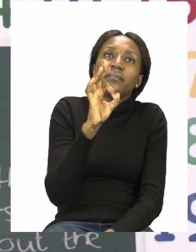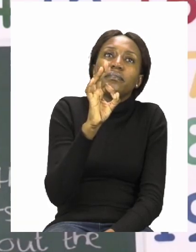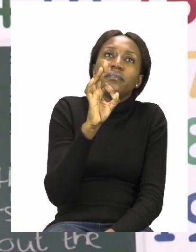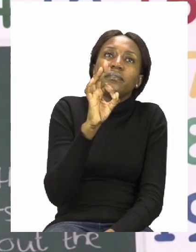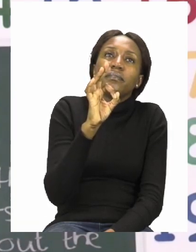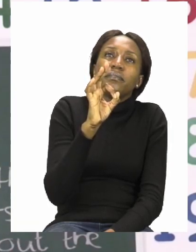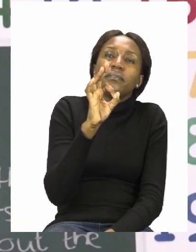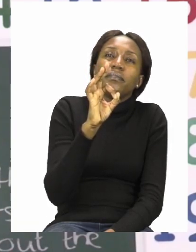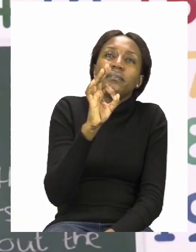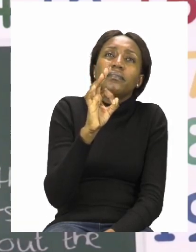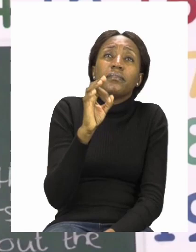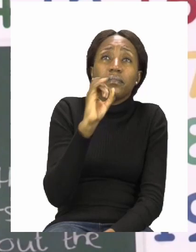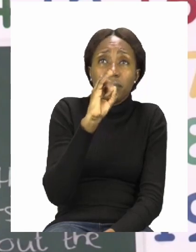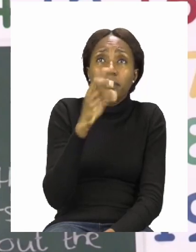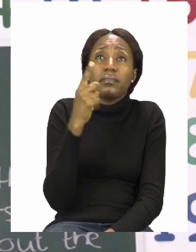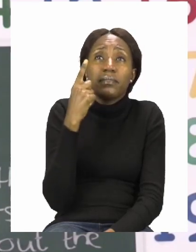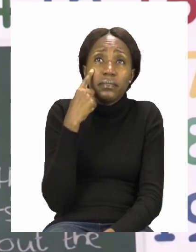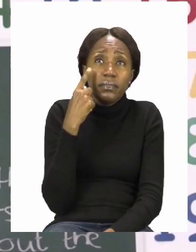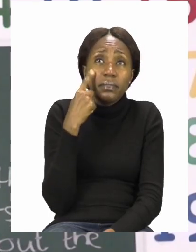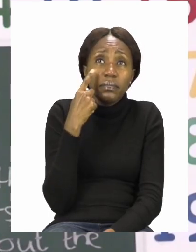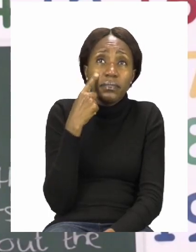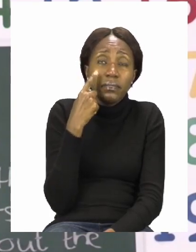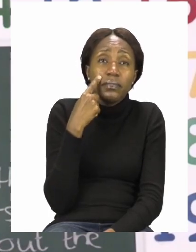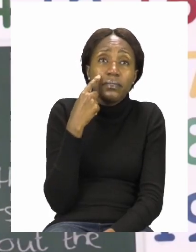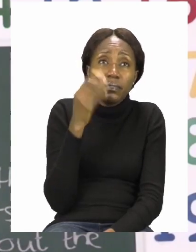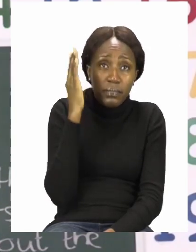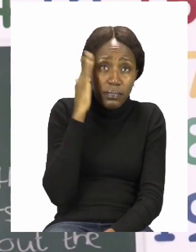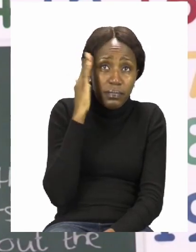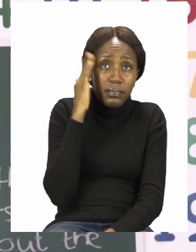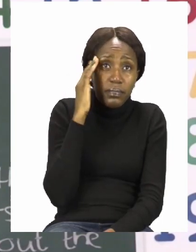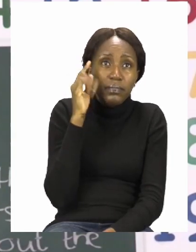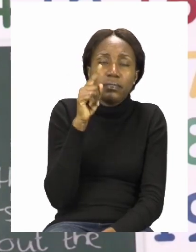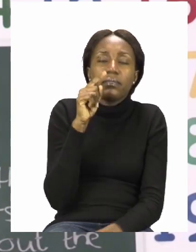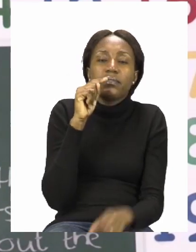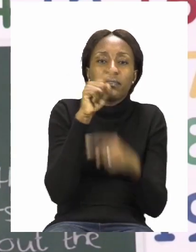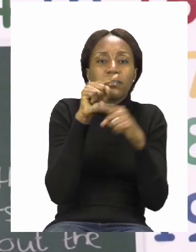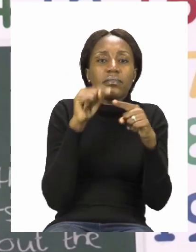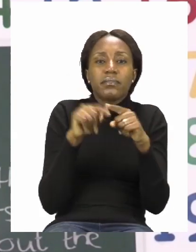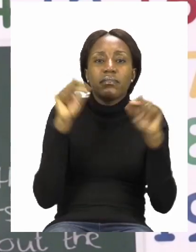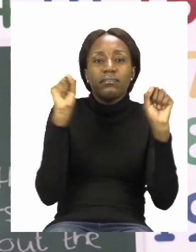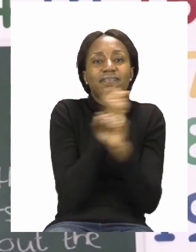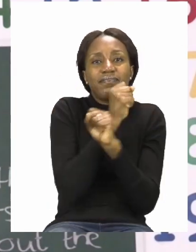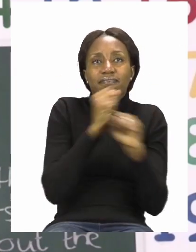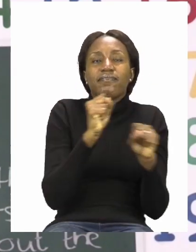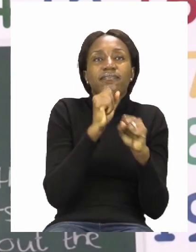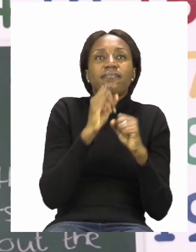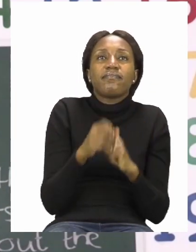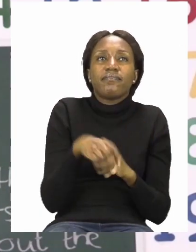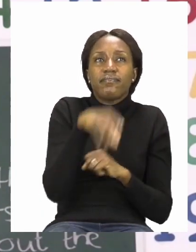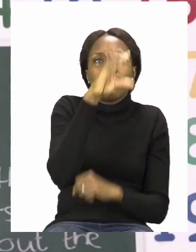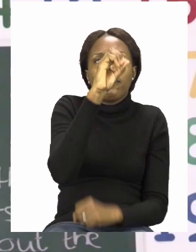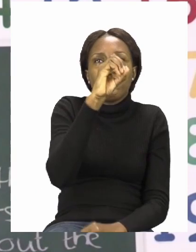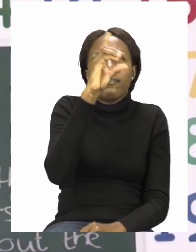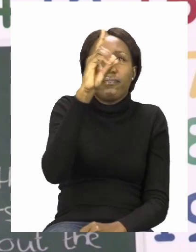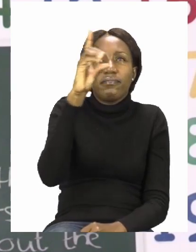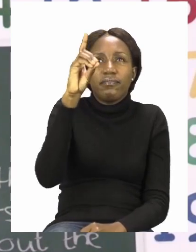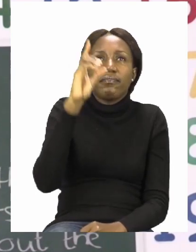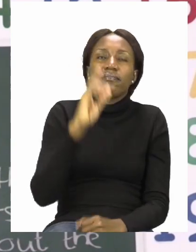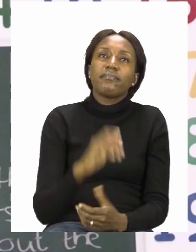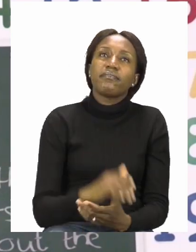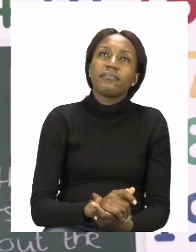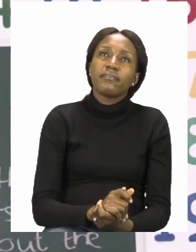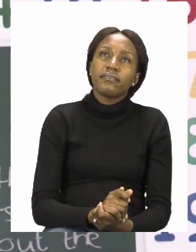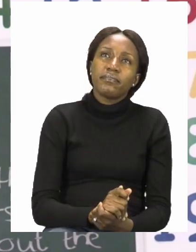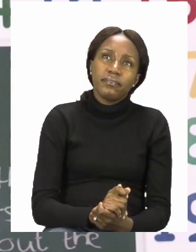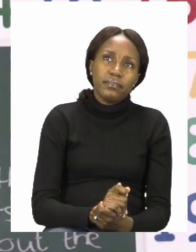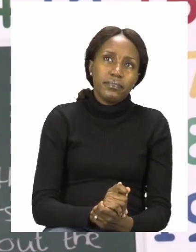these numbers at the end, that means that it is an odd number. Our exercise today is